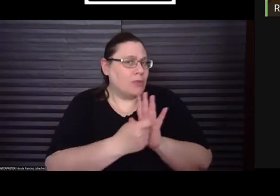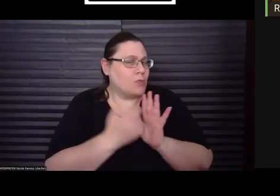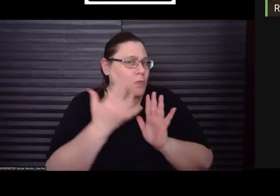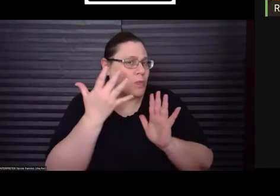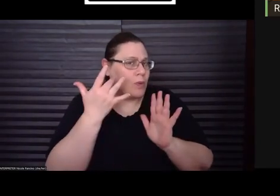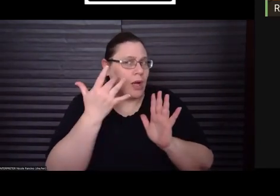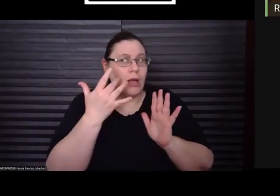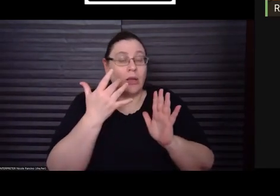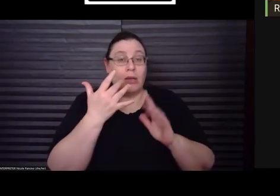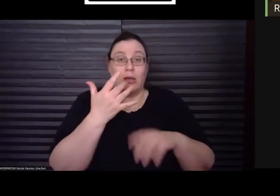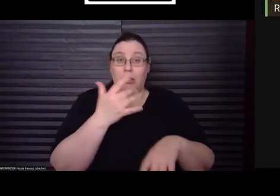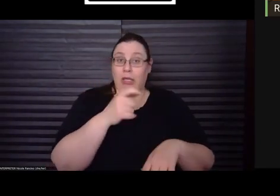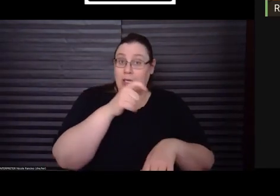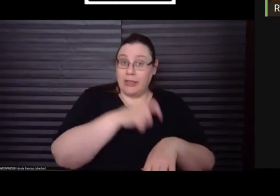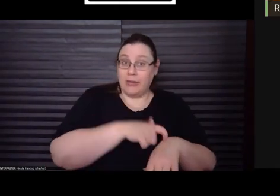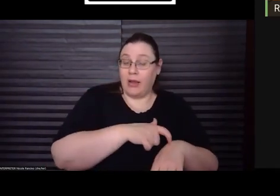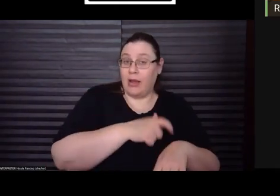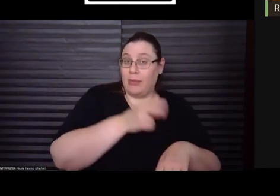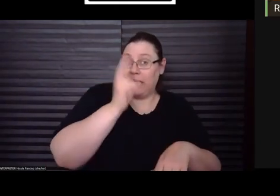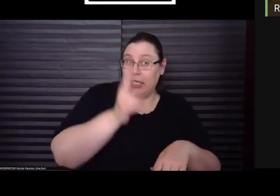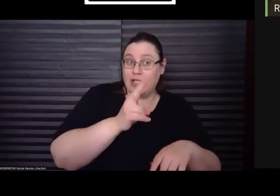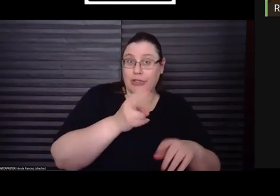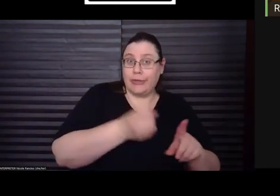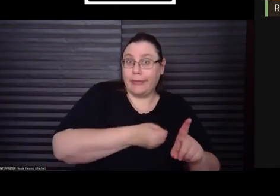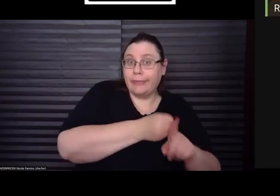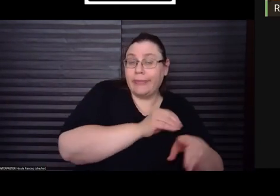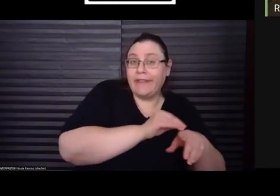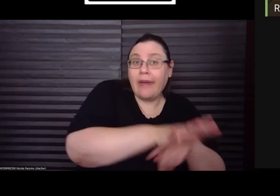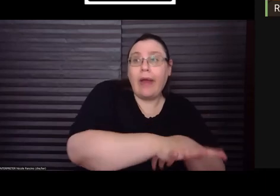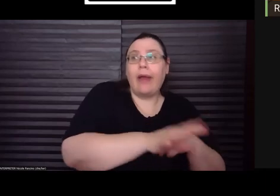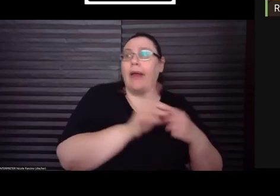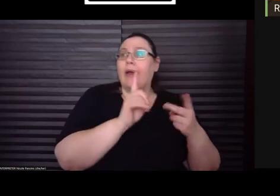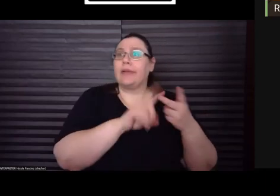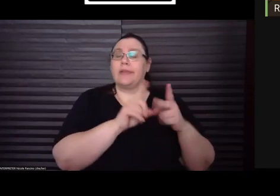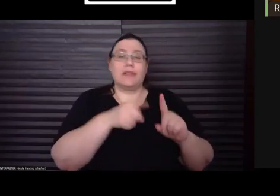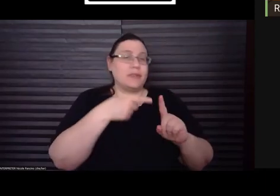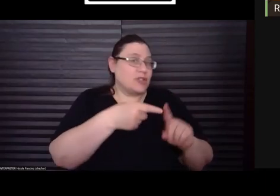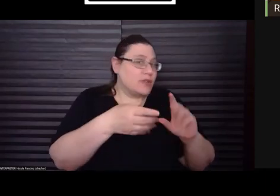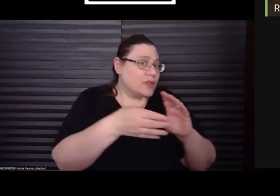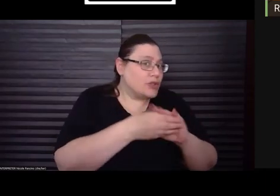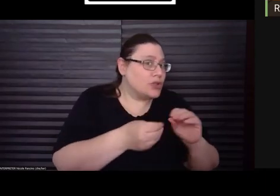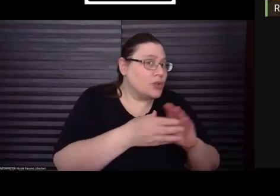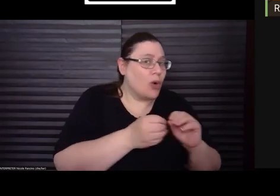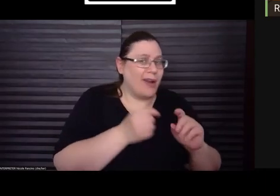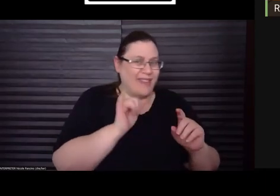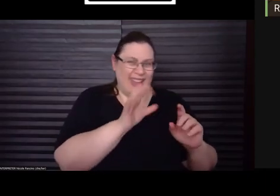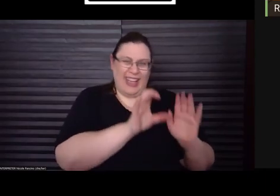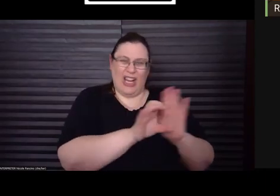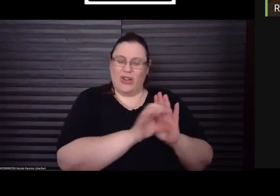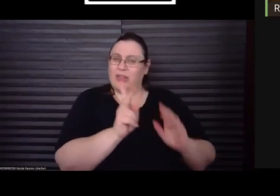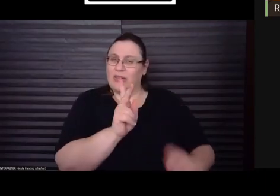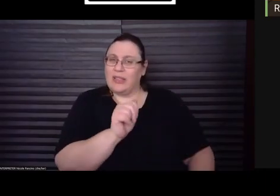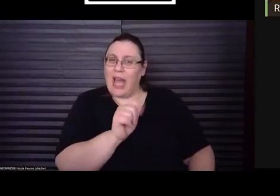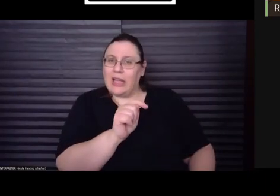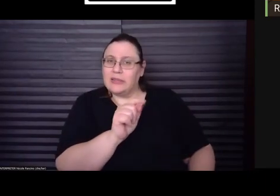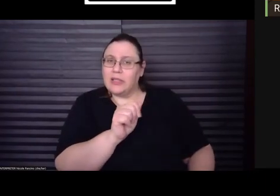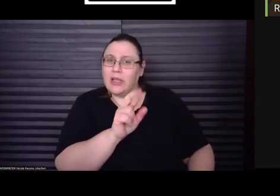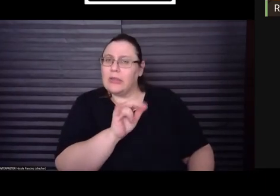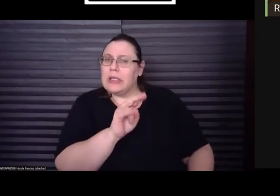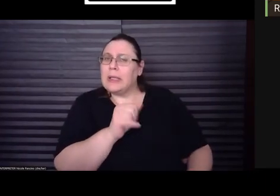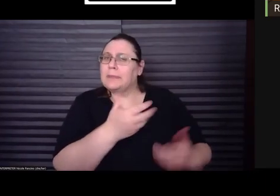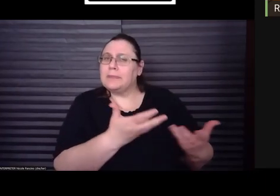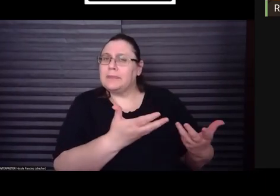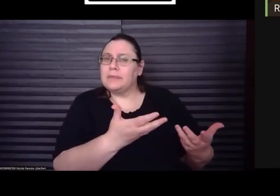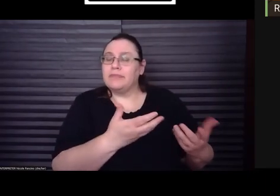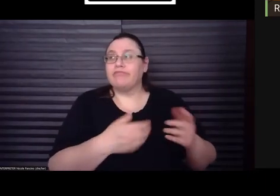more. Was it the time and the historical implications or the specific story of Katerina? Yeah,